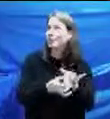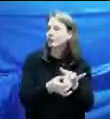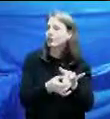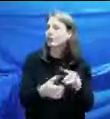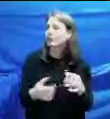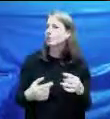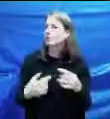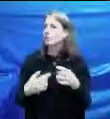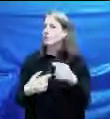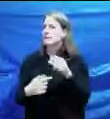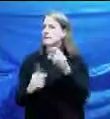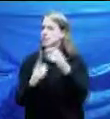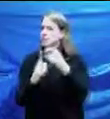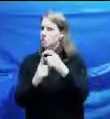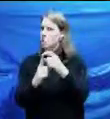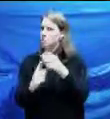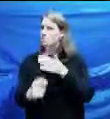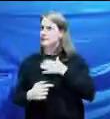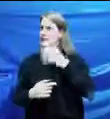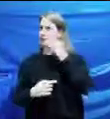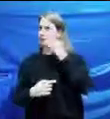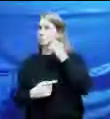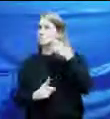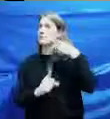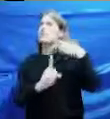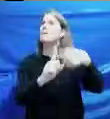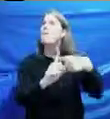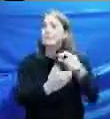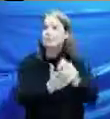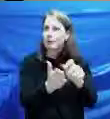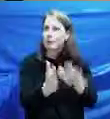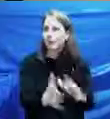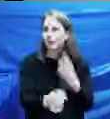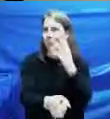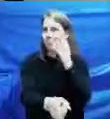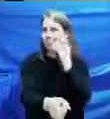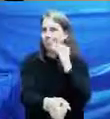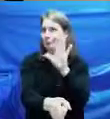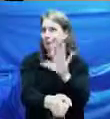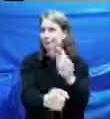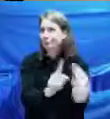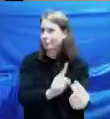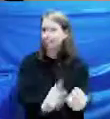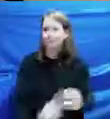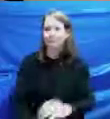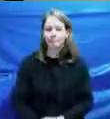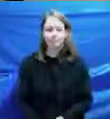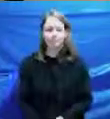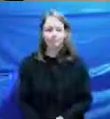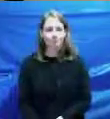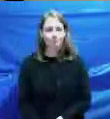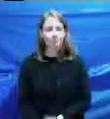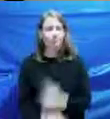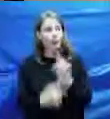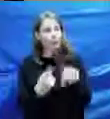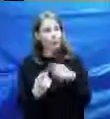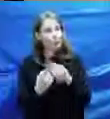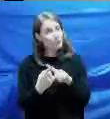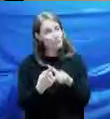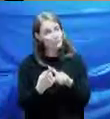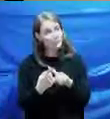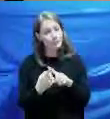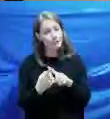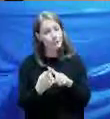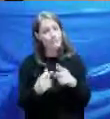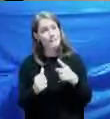Right. C.S. Lewis wrote something wonderful where he says, when you're first encountering a work of art, surrender.